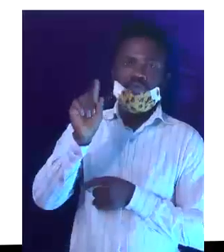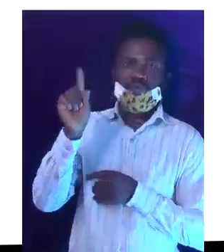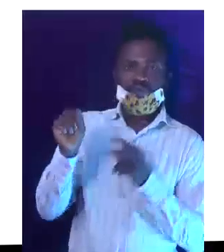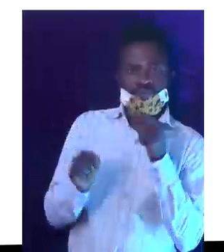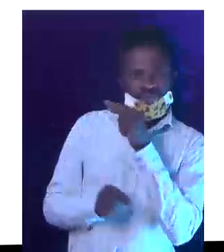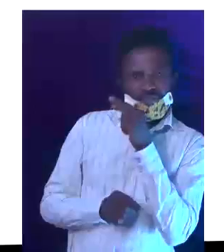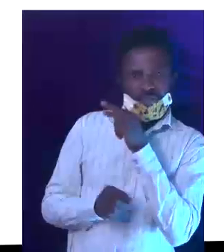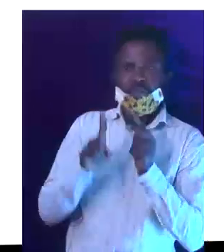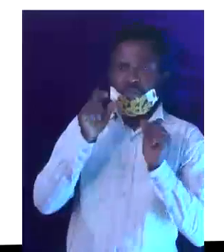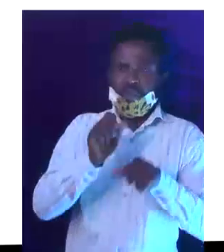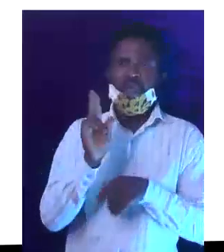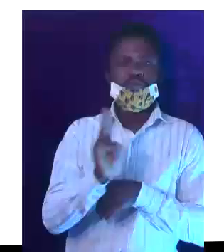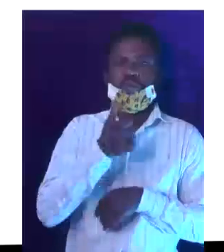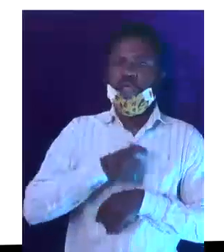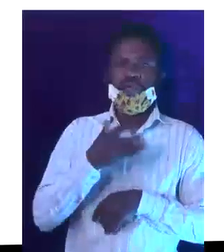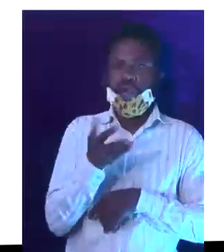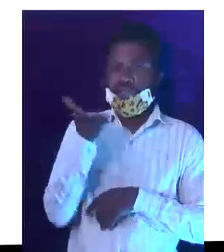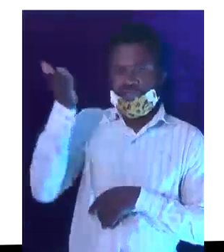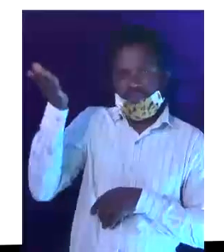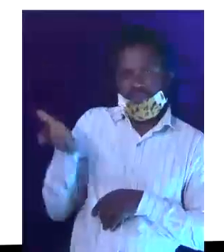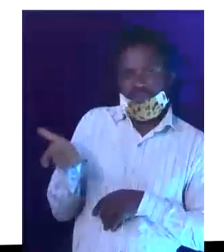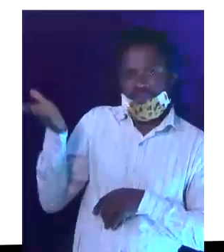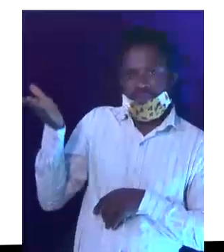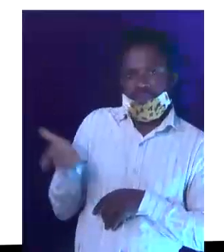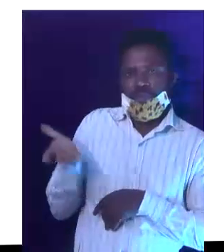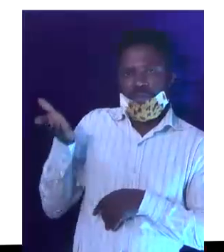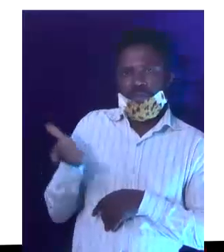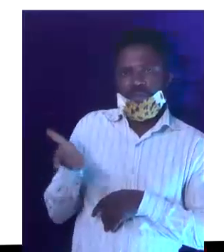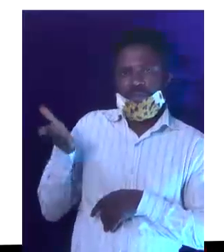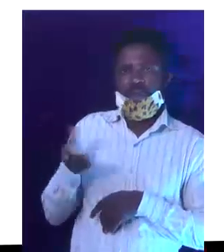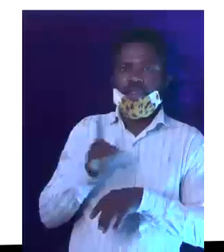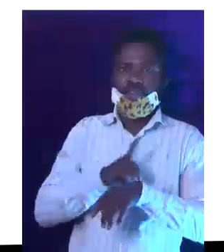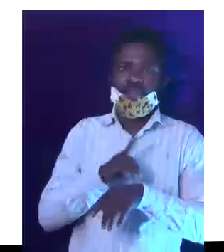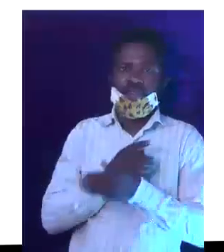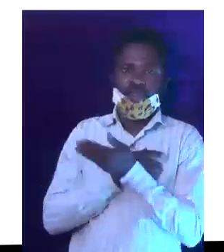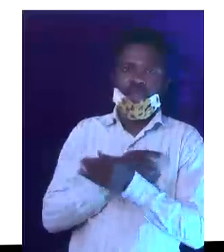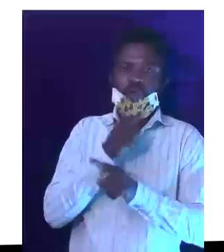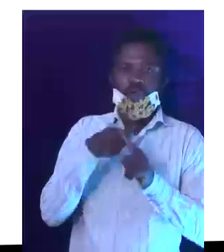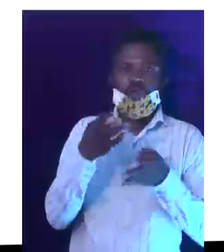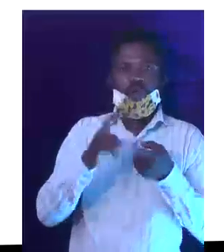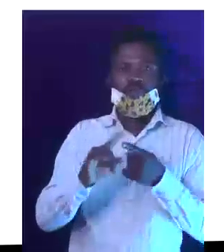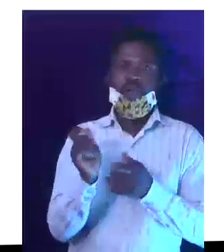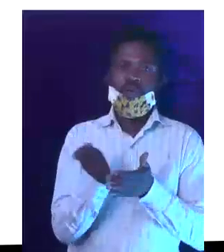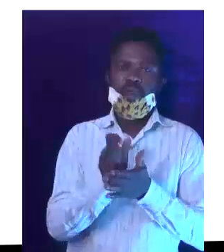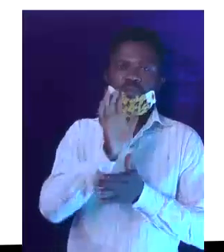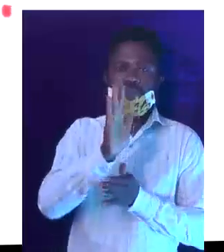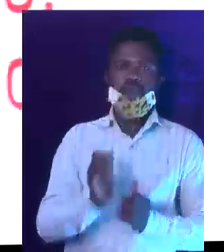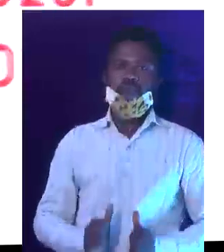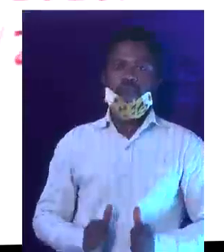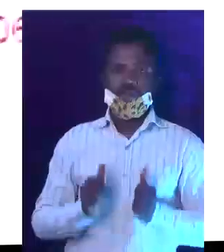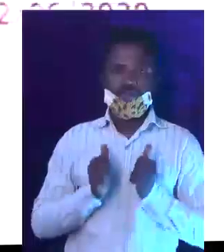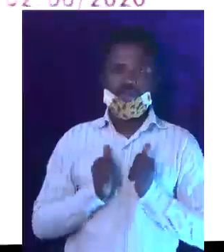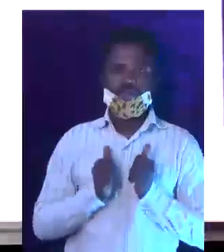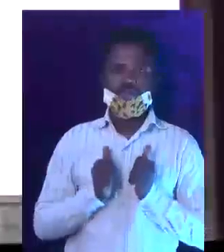02/06/2020. You can use any of the dates here when writing your address.